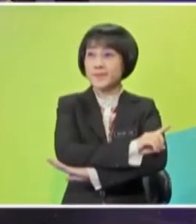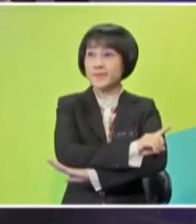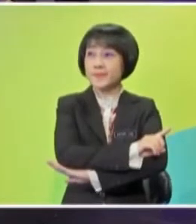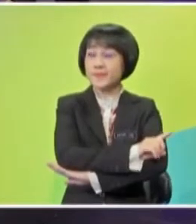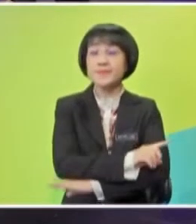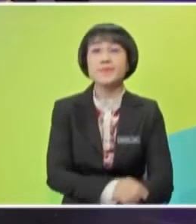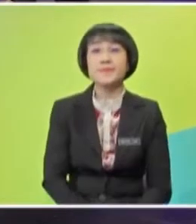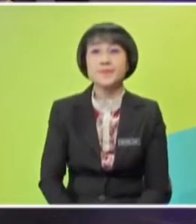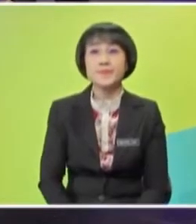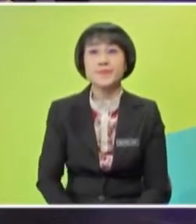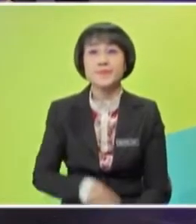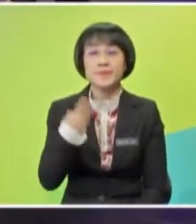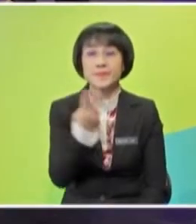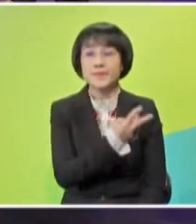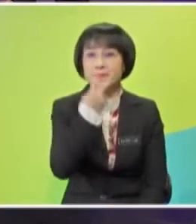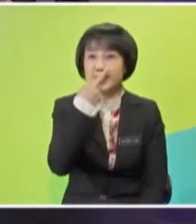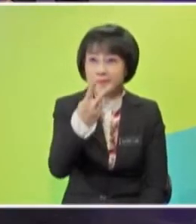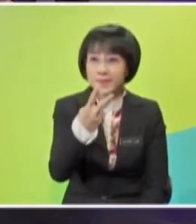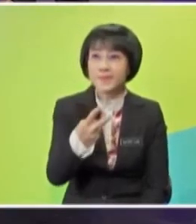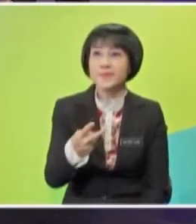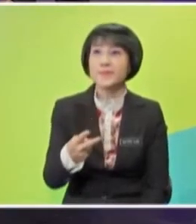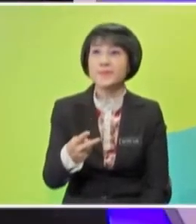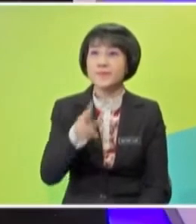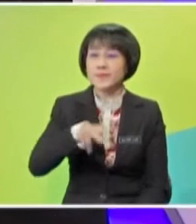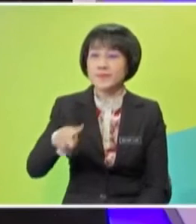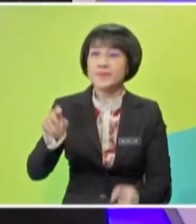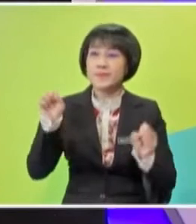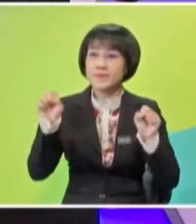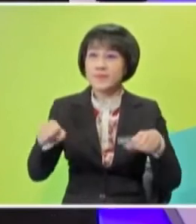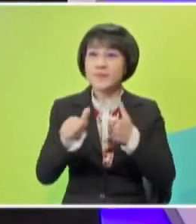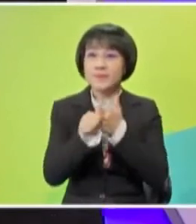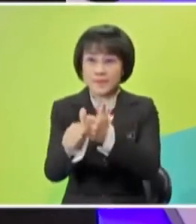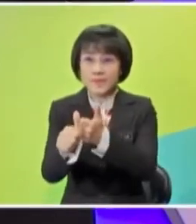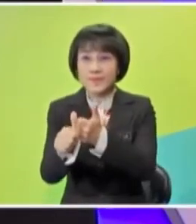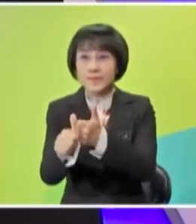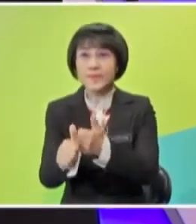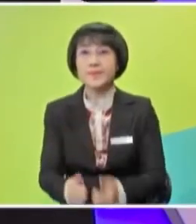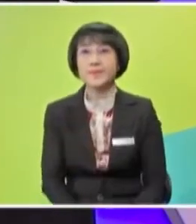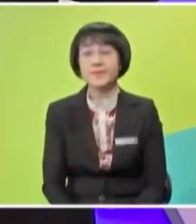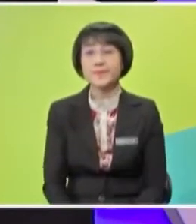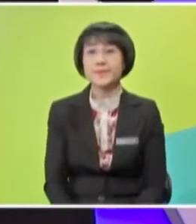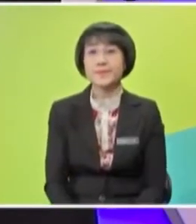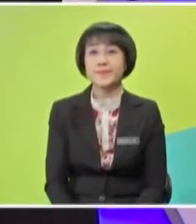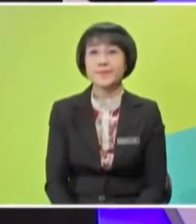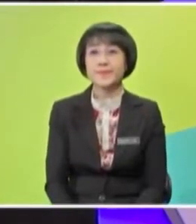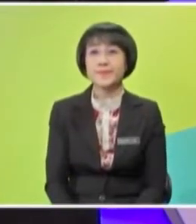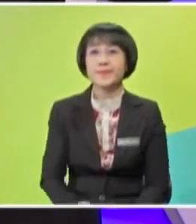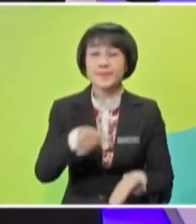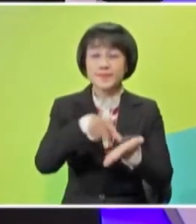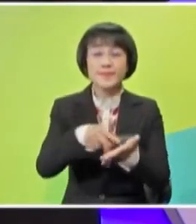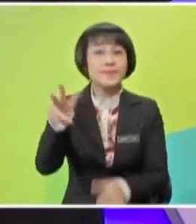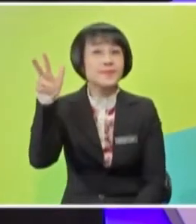to see whether they can catch up with their understanding of what they heard, because this is going to be a